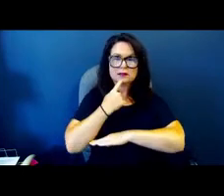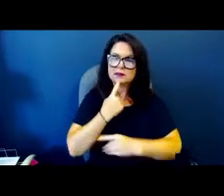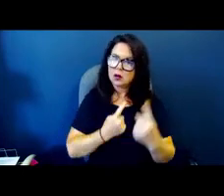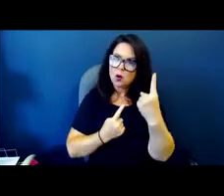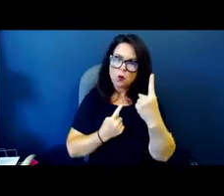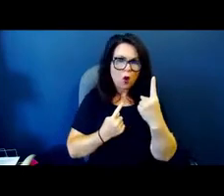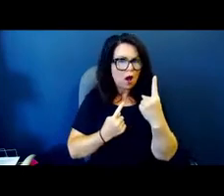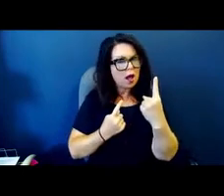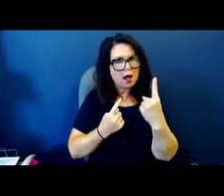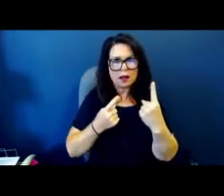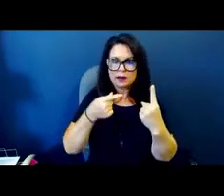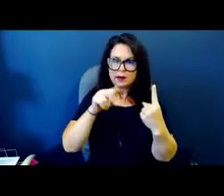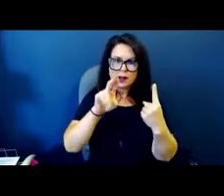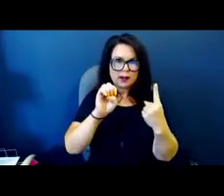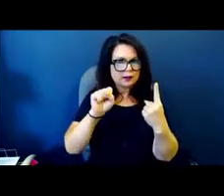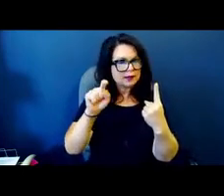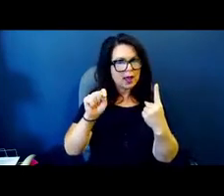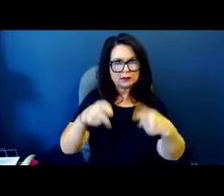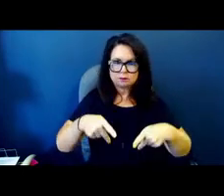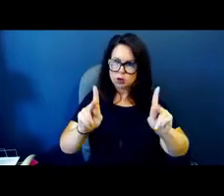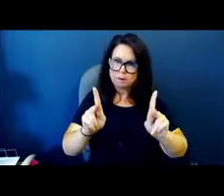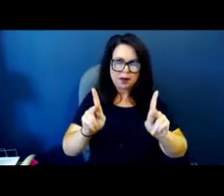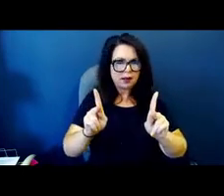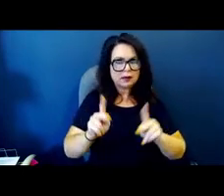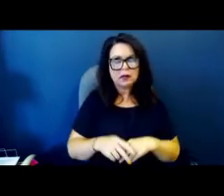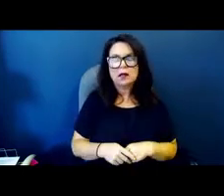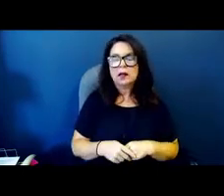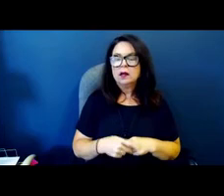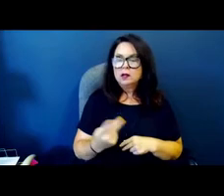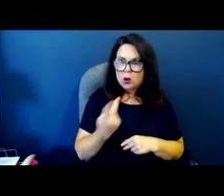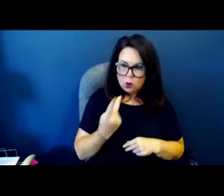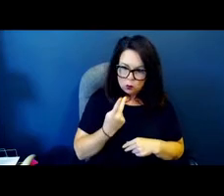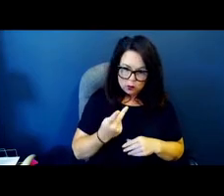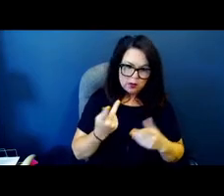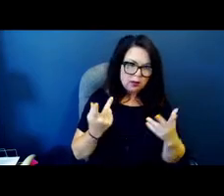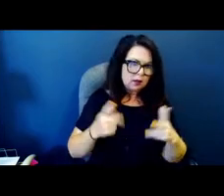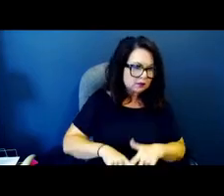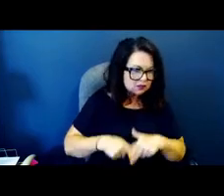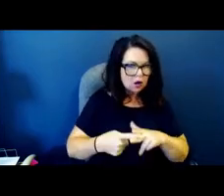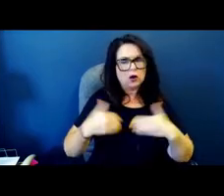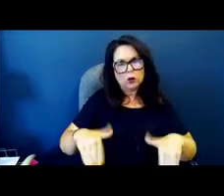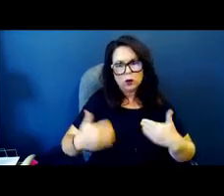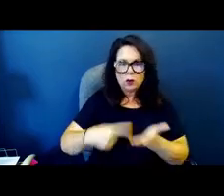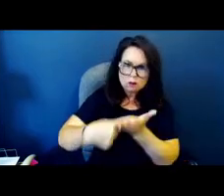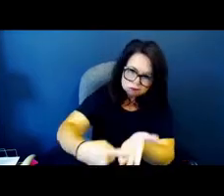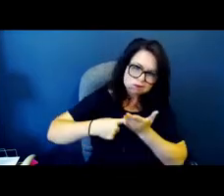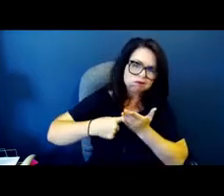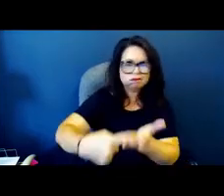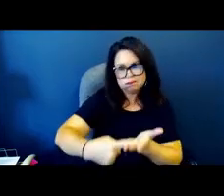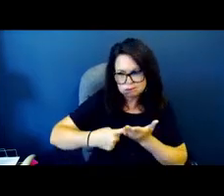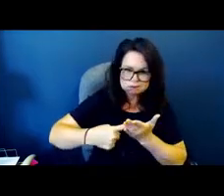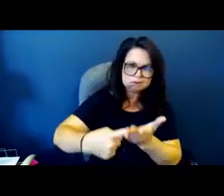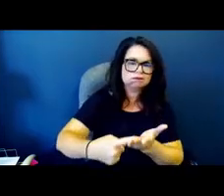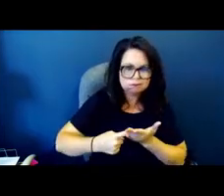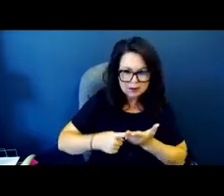lounge. And we got into this big dialogue with the Delta people that there was only one person